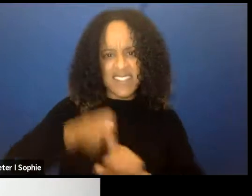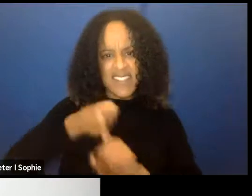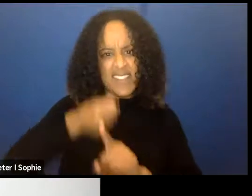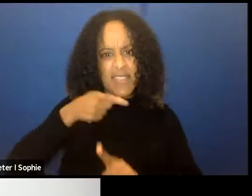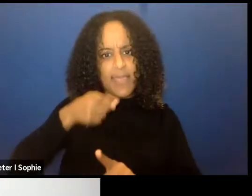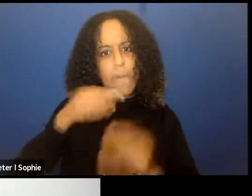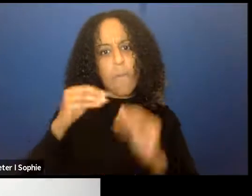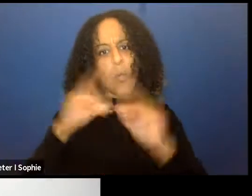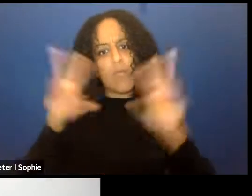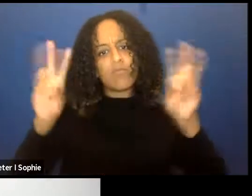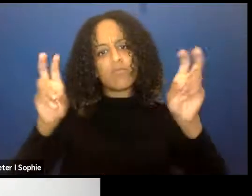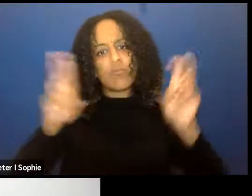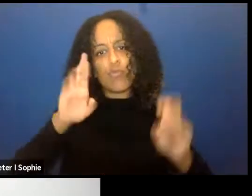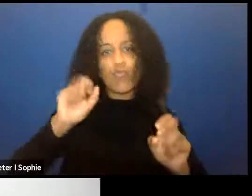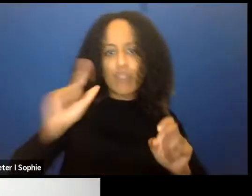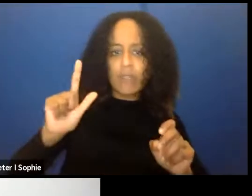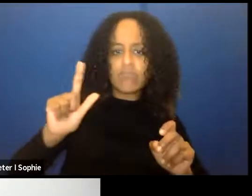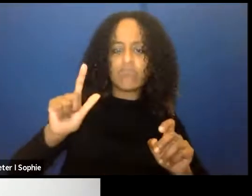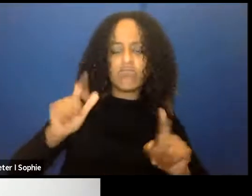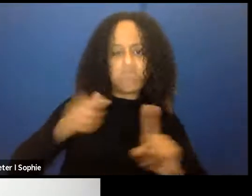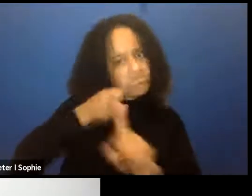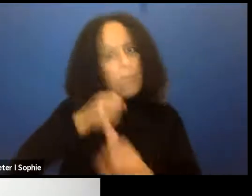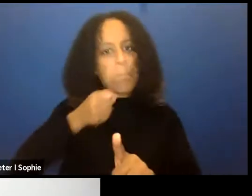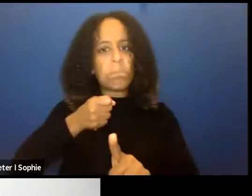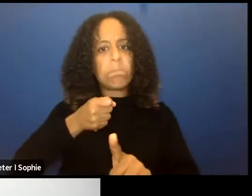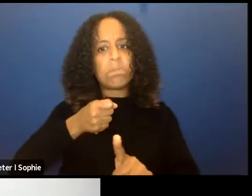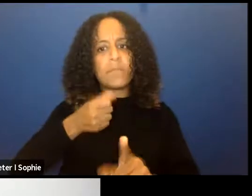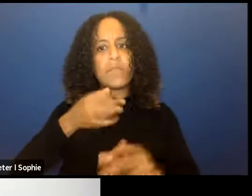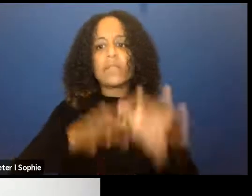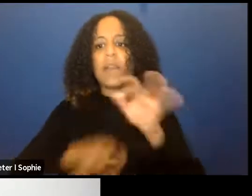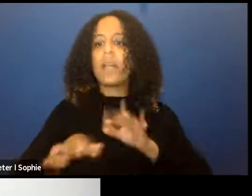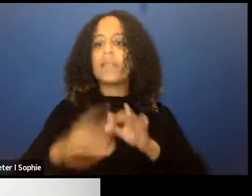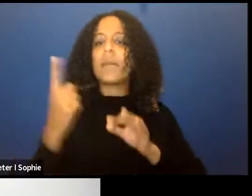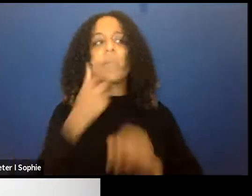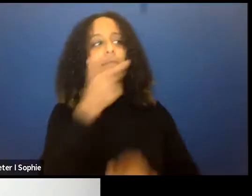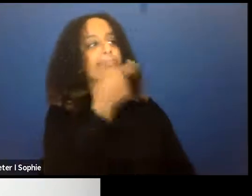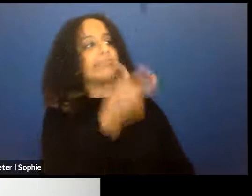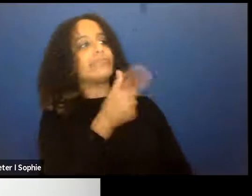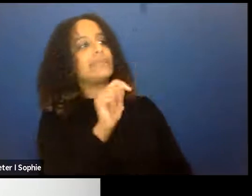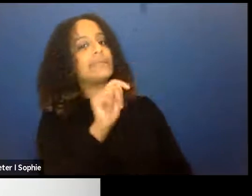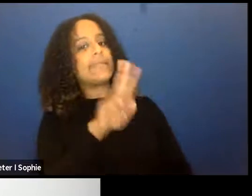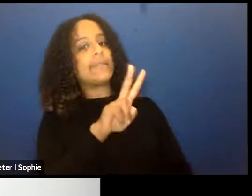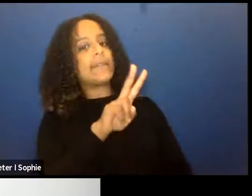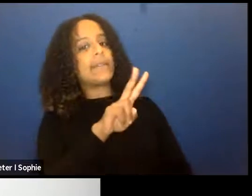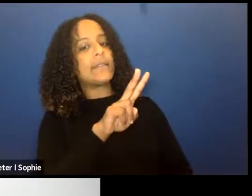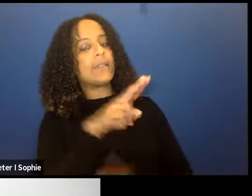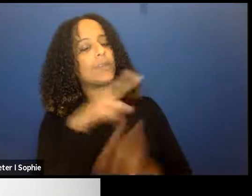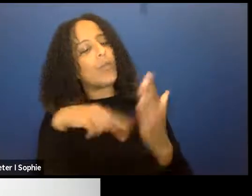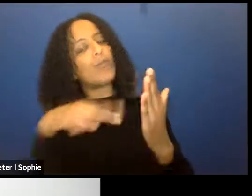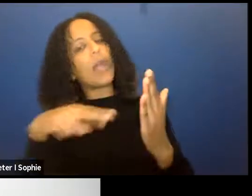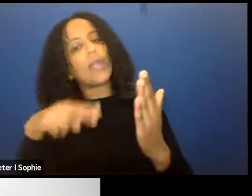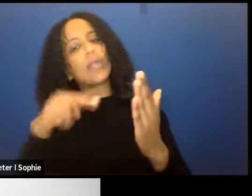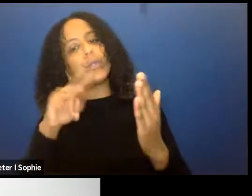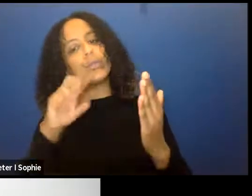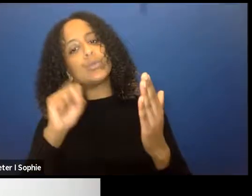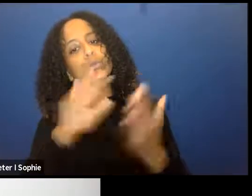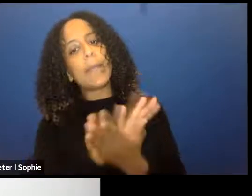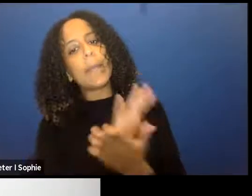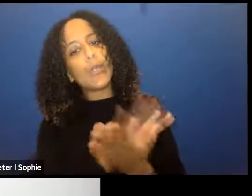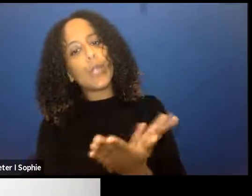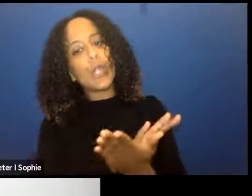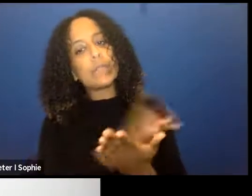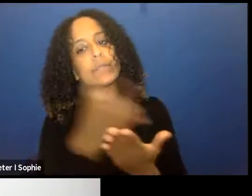real, versus when sometimes it's just something they saw on TV, something they read in the newspaper, something